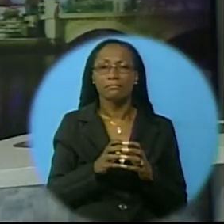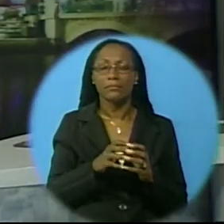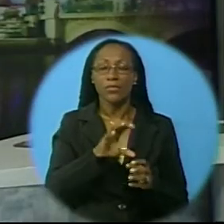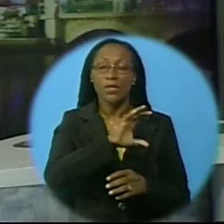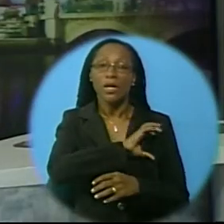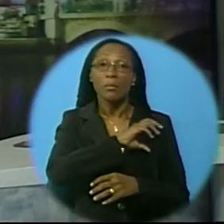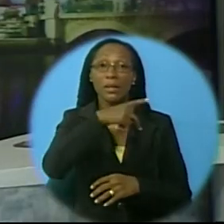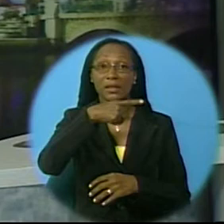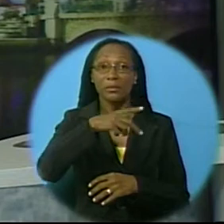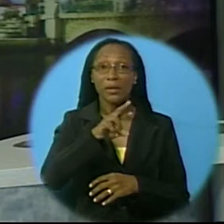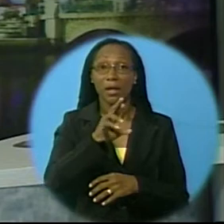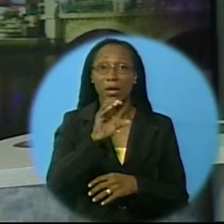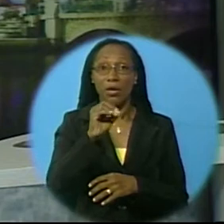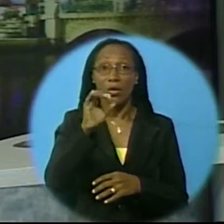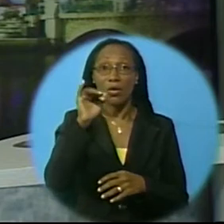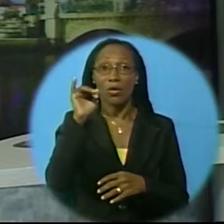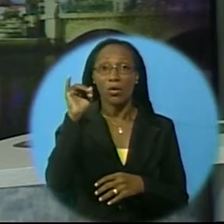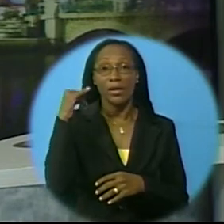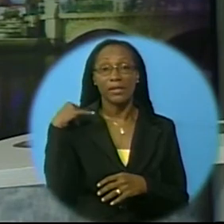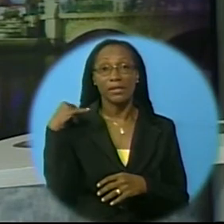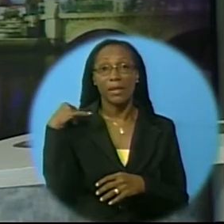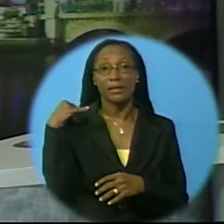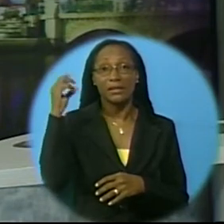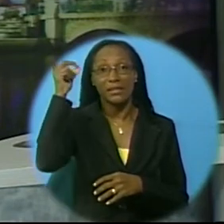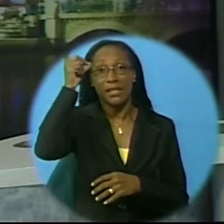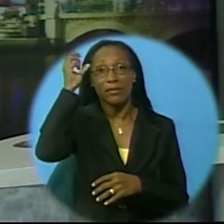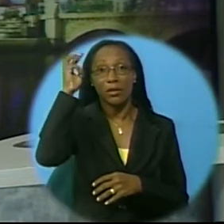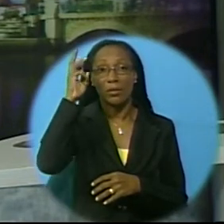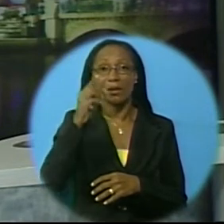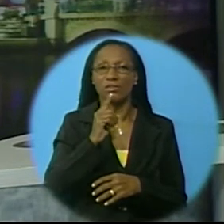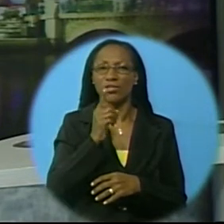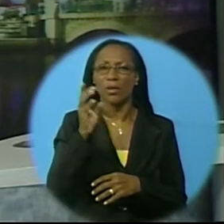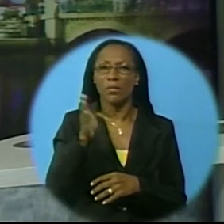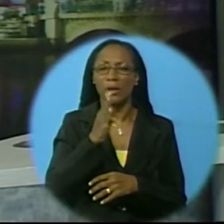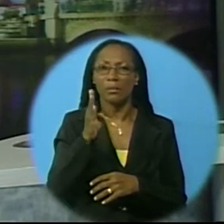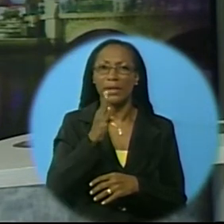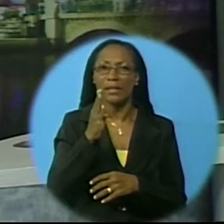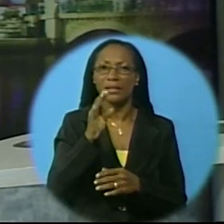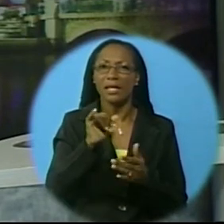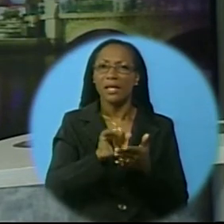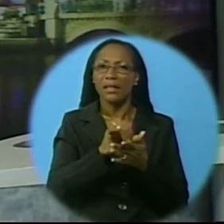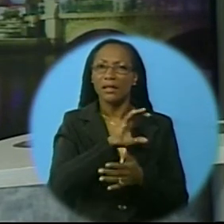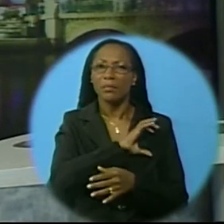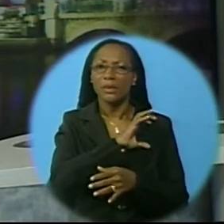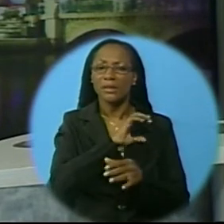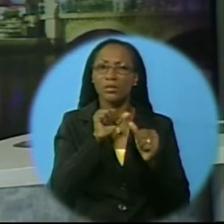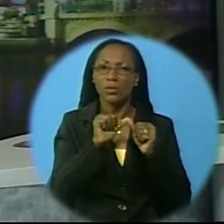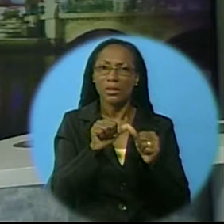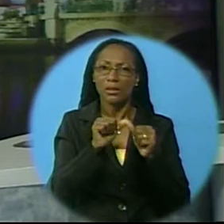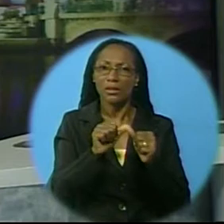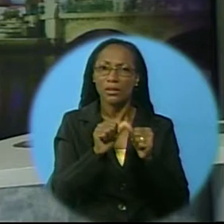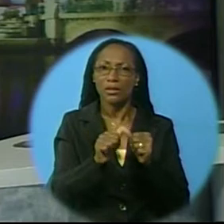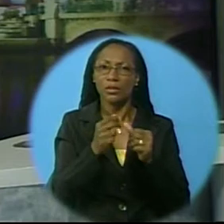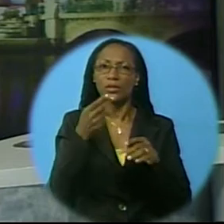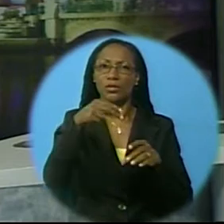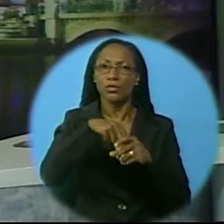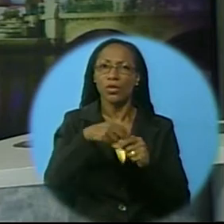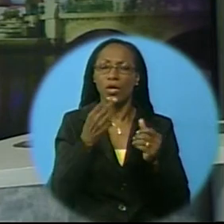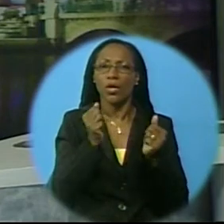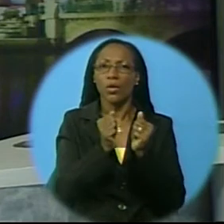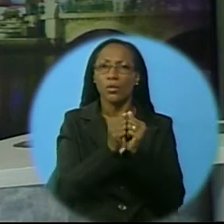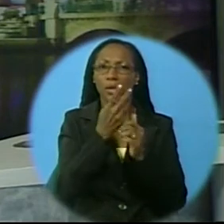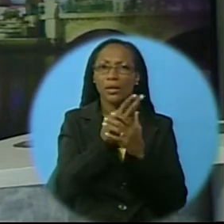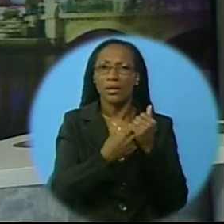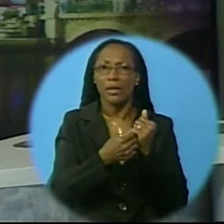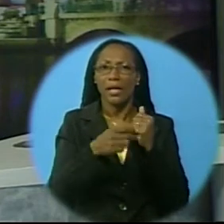Police Public Relations Officer Inspector David Welch assured Barbados of the force's commitment to continued partnerships with organizations such